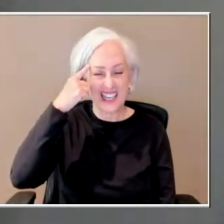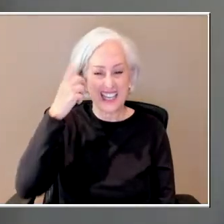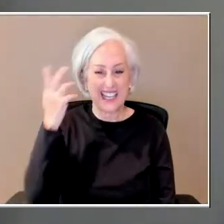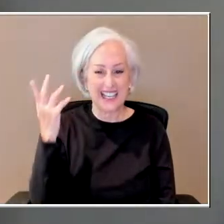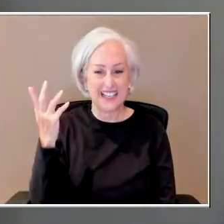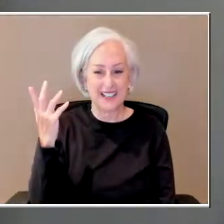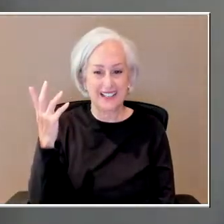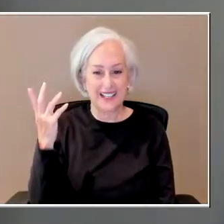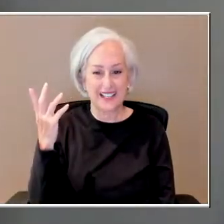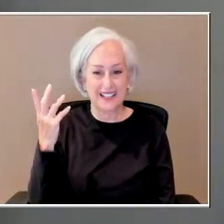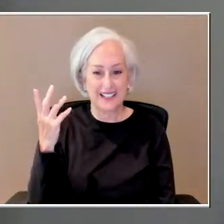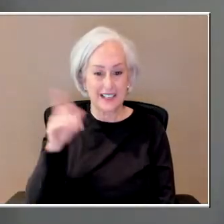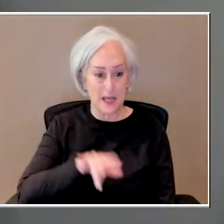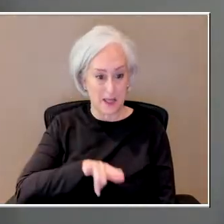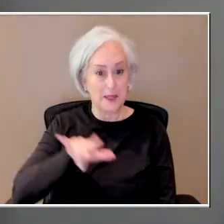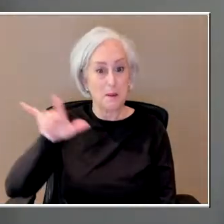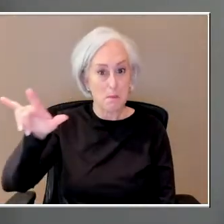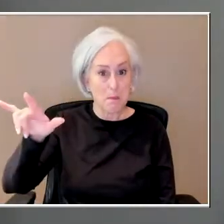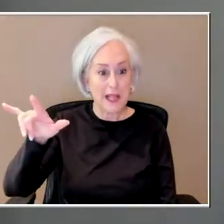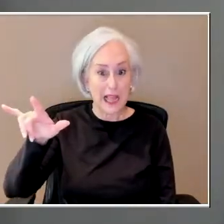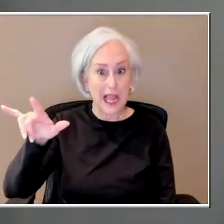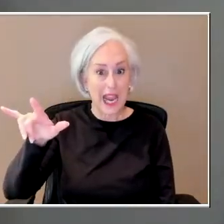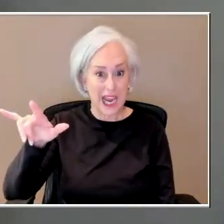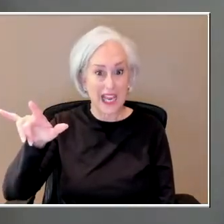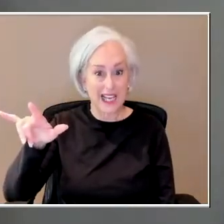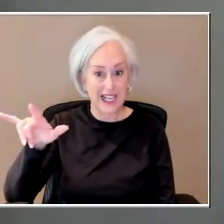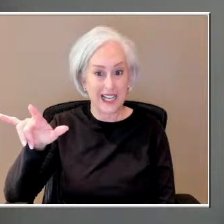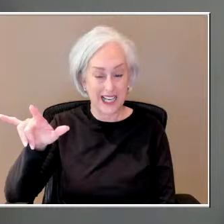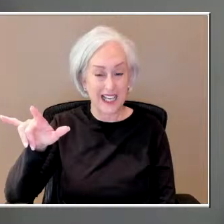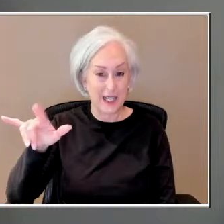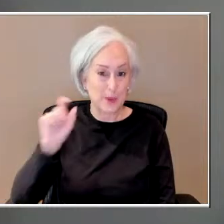the plane was kind of cool, and